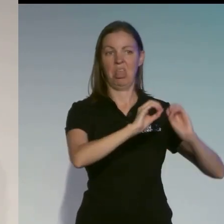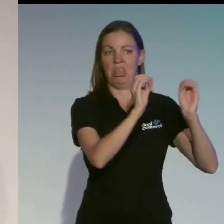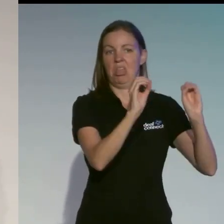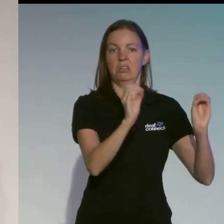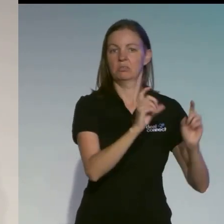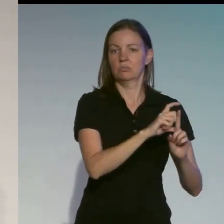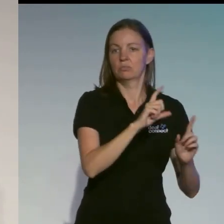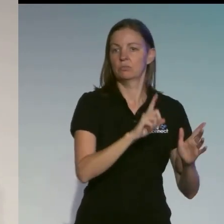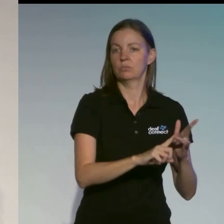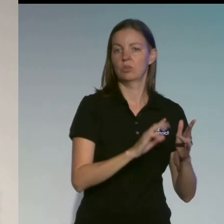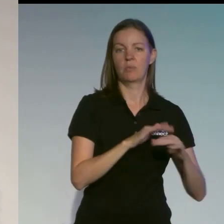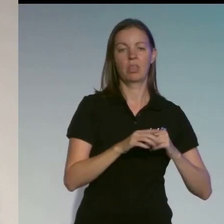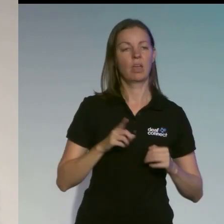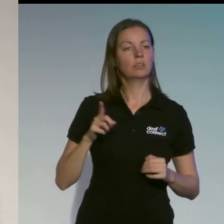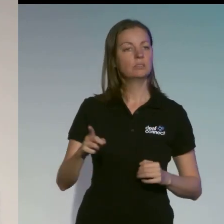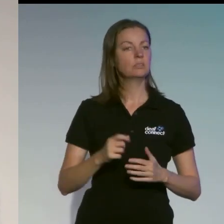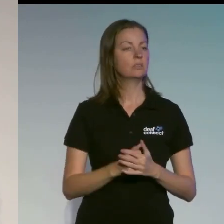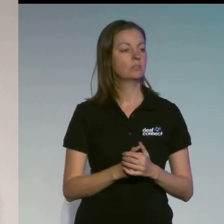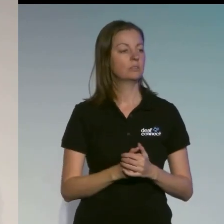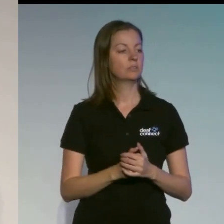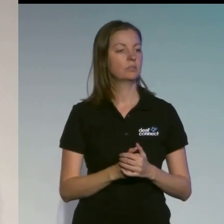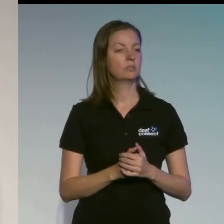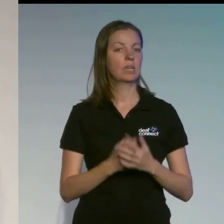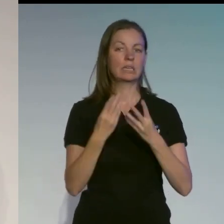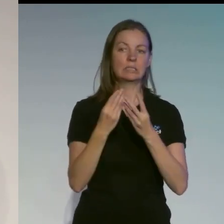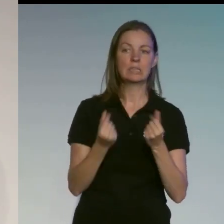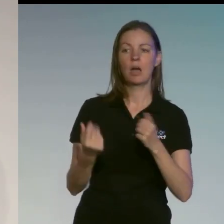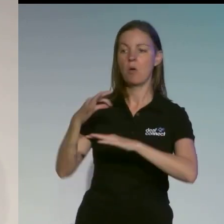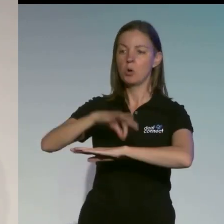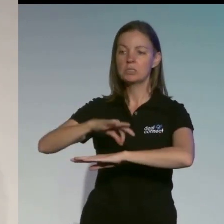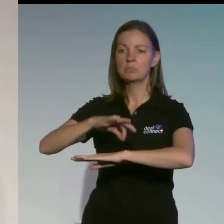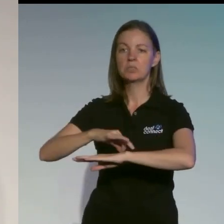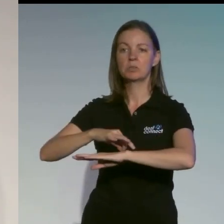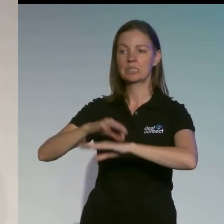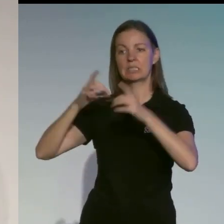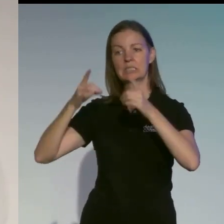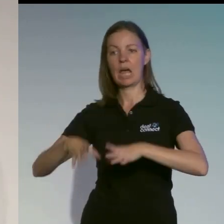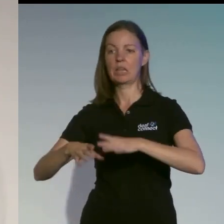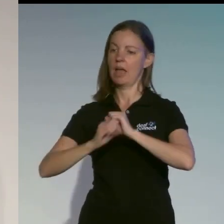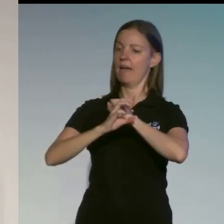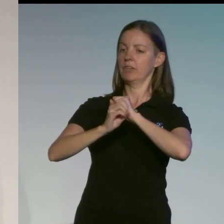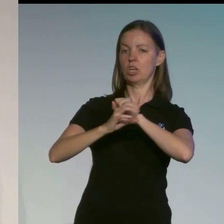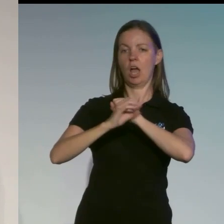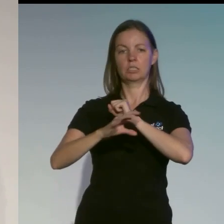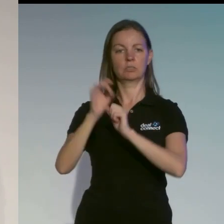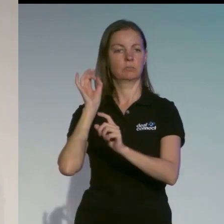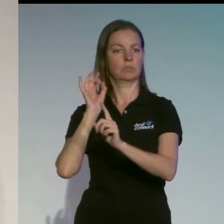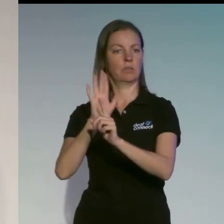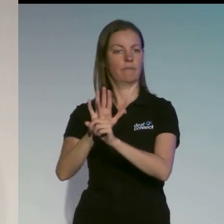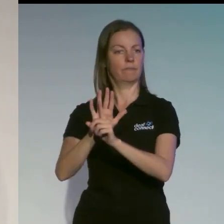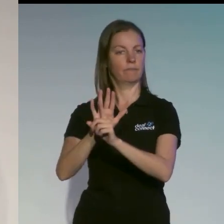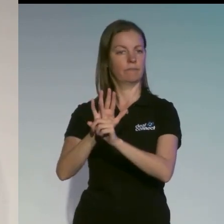about this, and some of the clinic and hospitals started to advertise themselves on